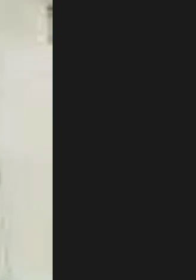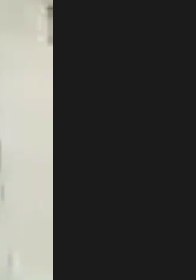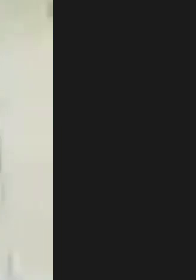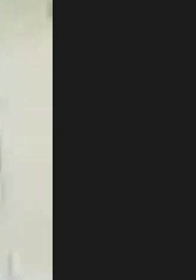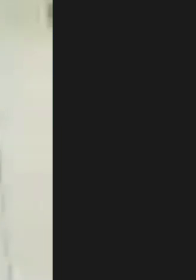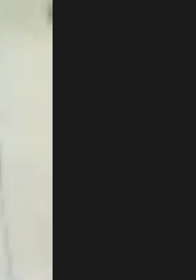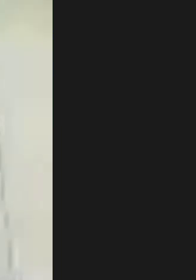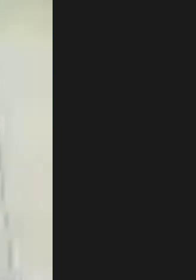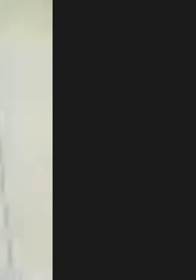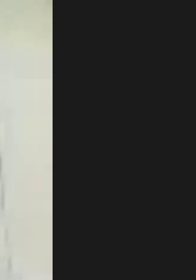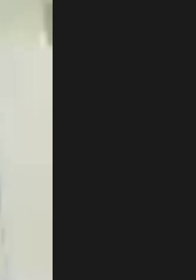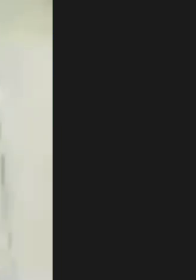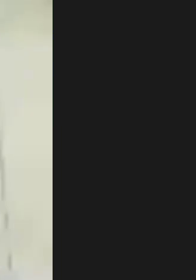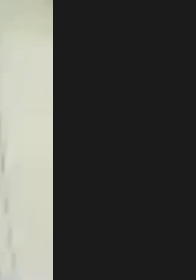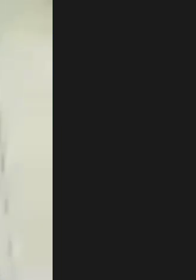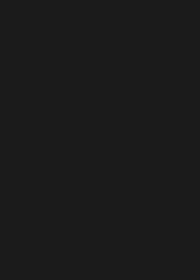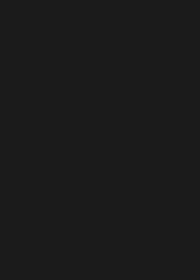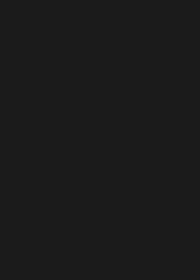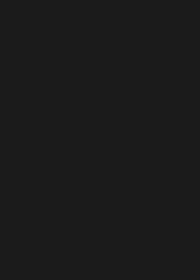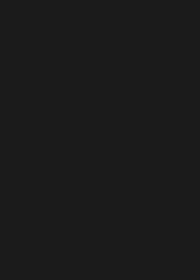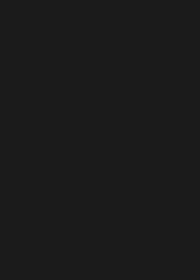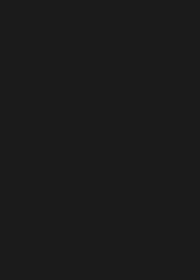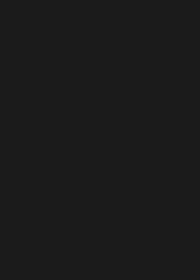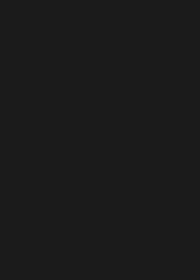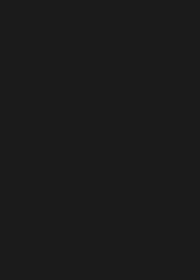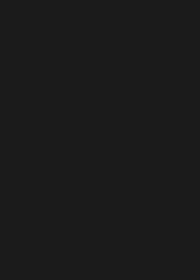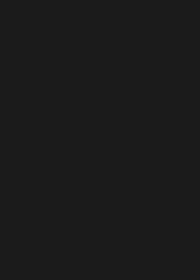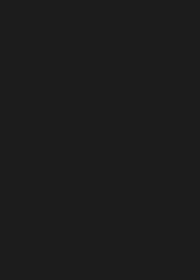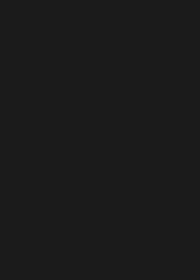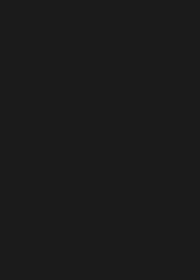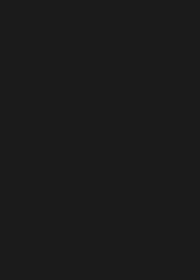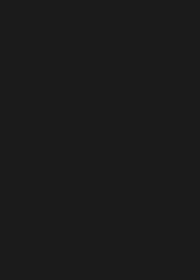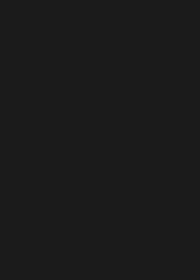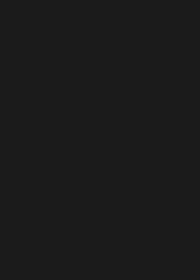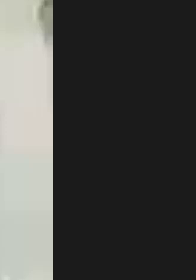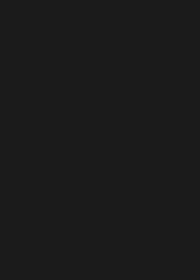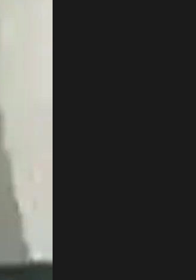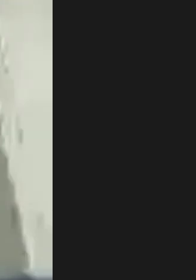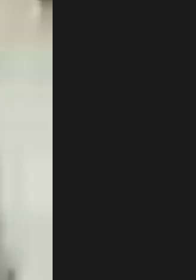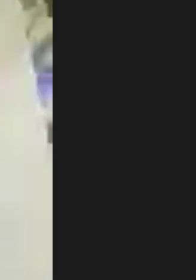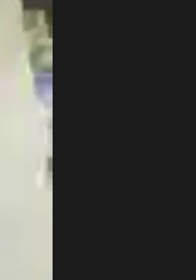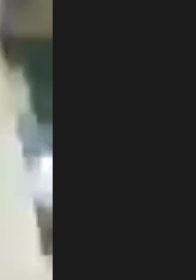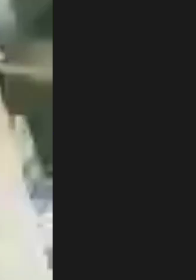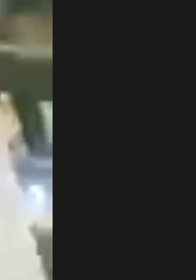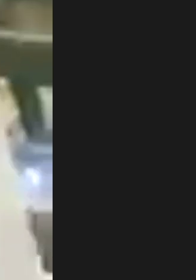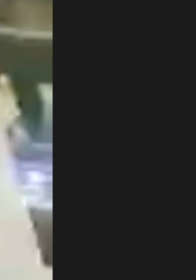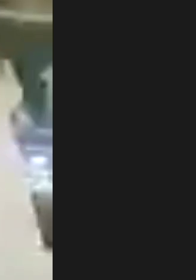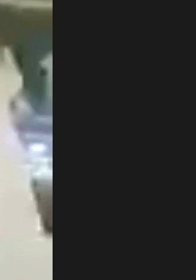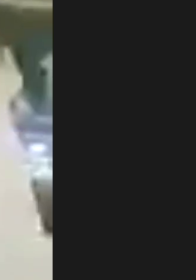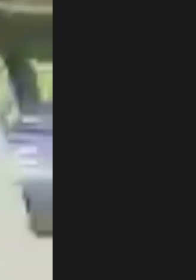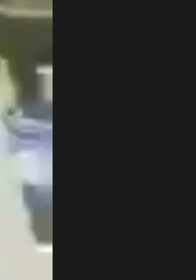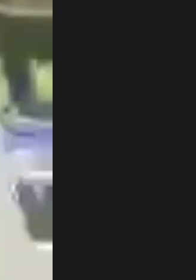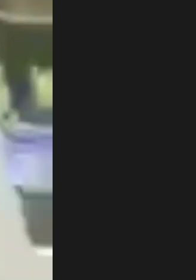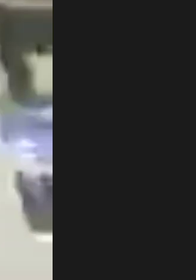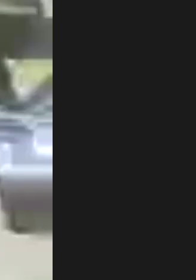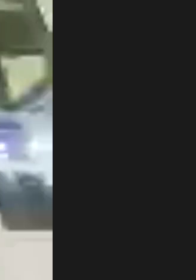knowledge in the discipline and specifically for the person with cerebral palsy. So I request now madam